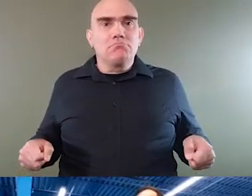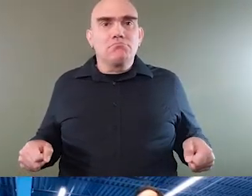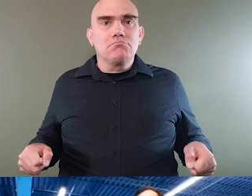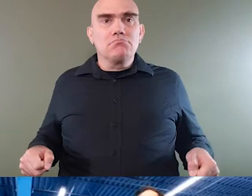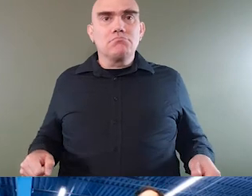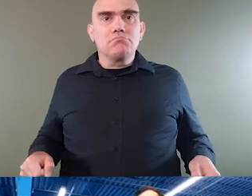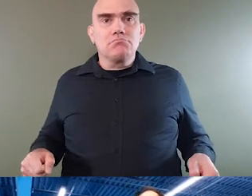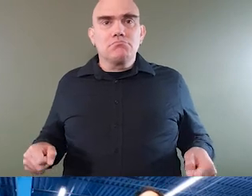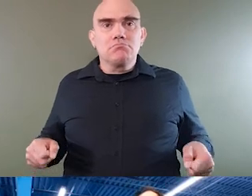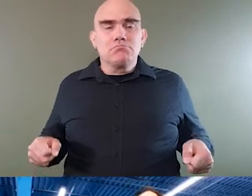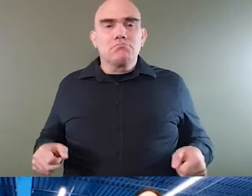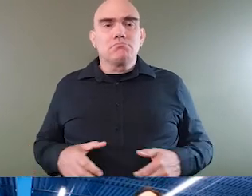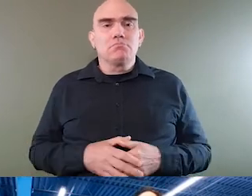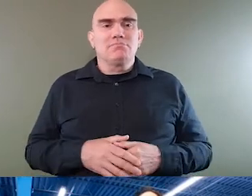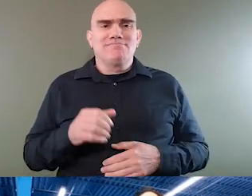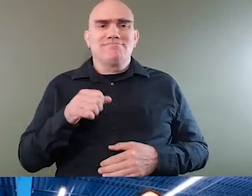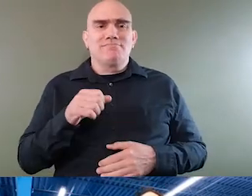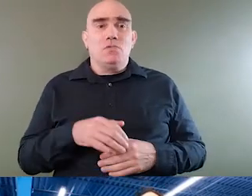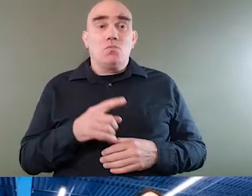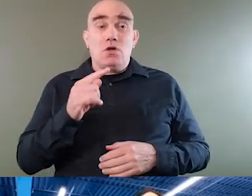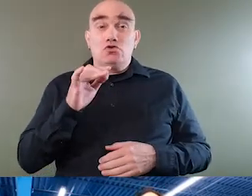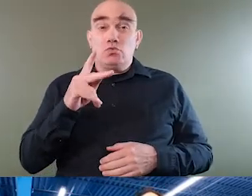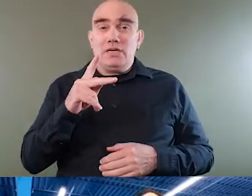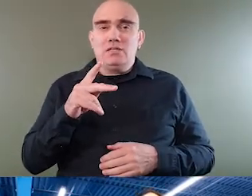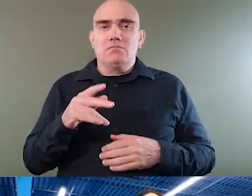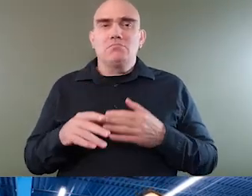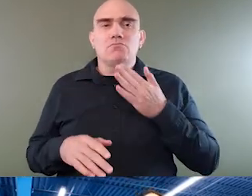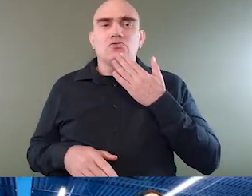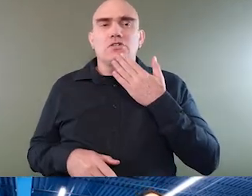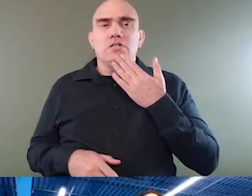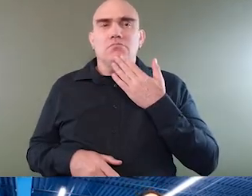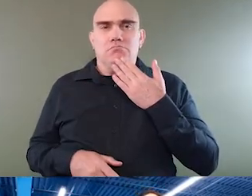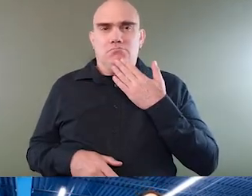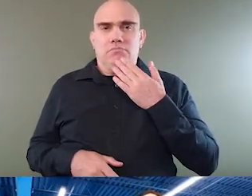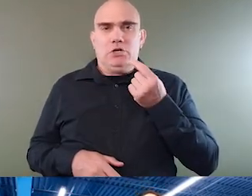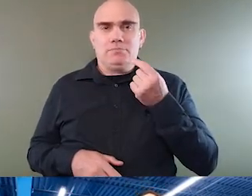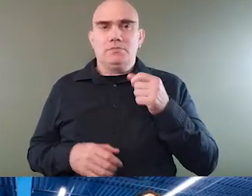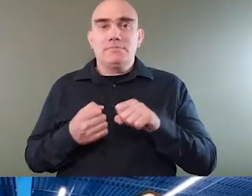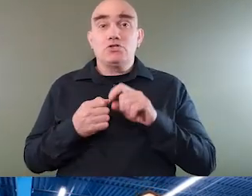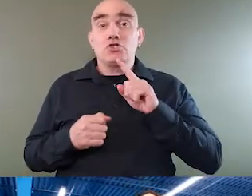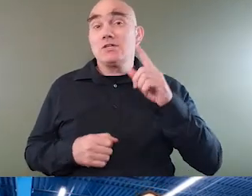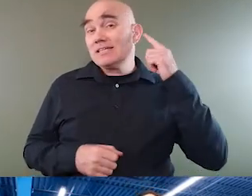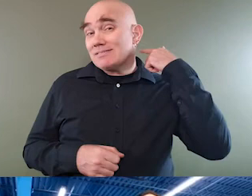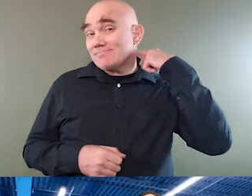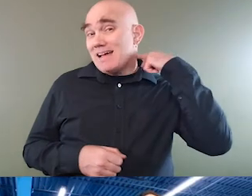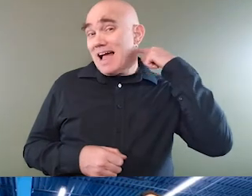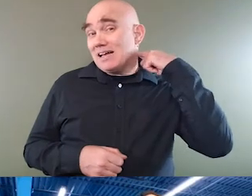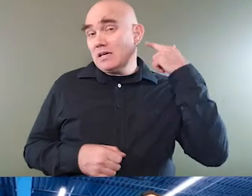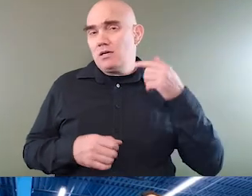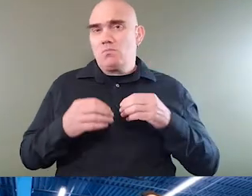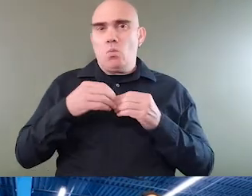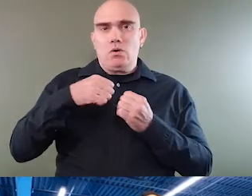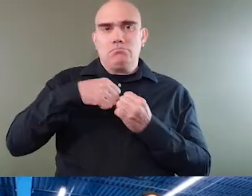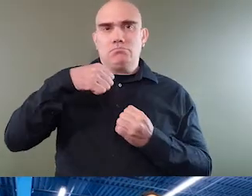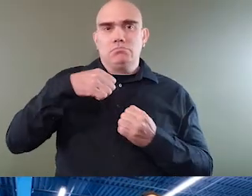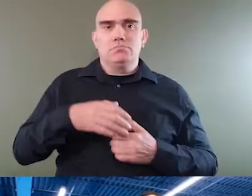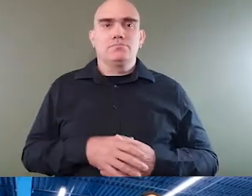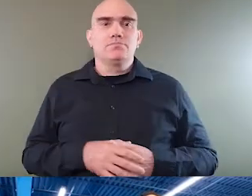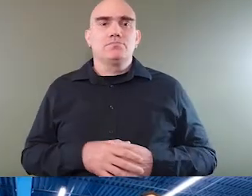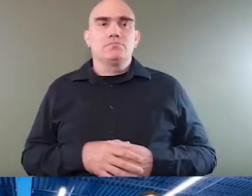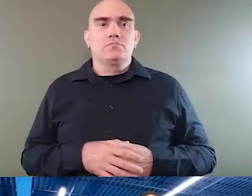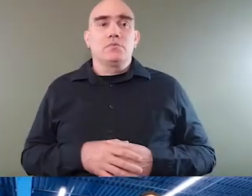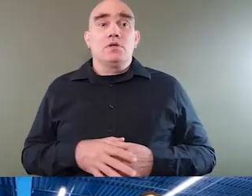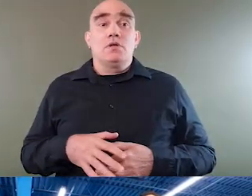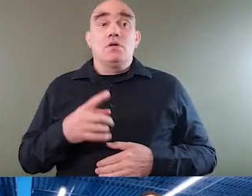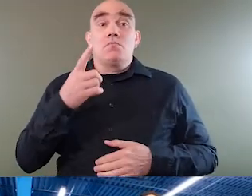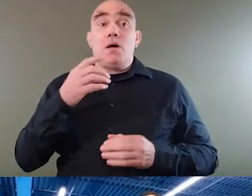Yes. One trick is to tuck your chin just a bit to elongate the back of your neck. Let's take